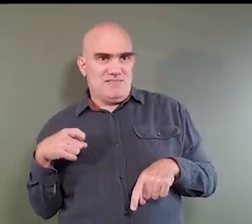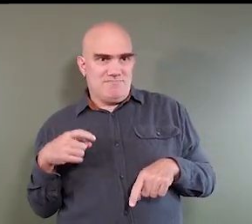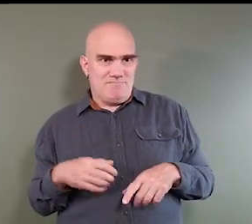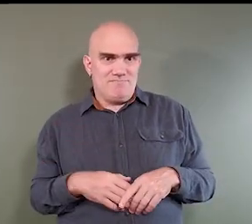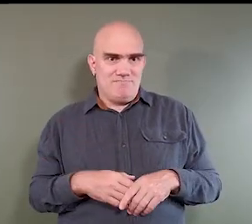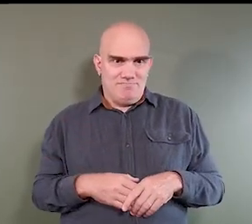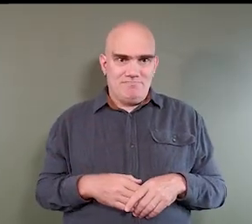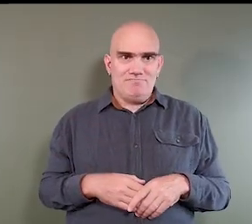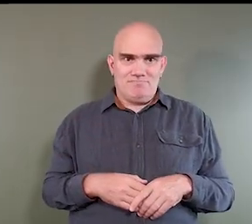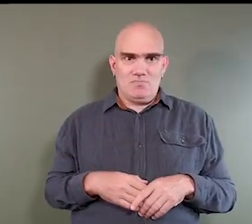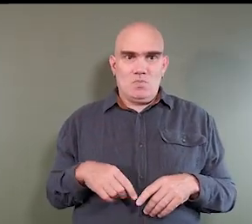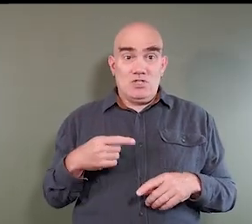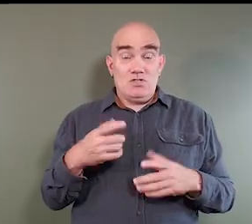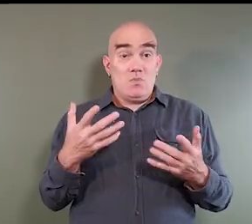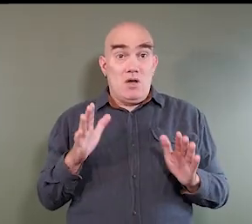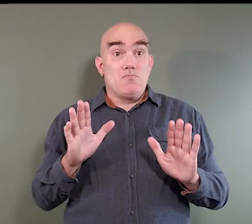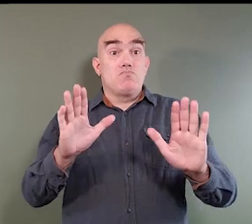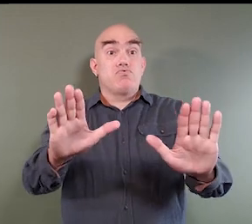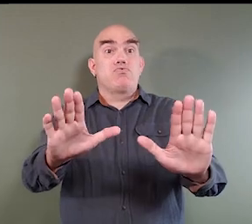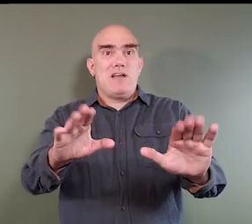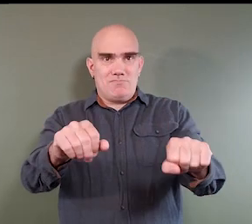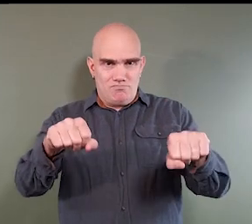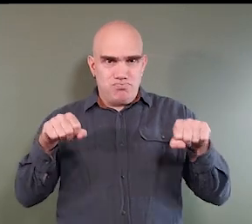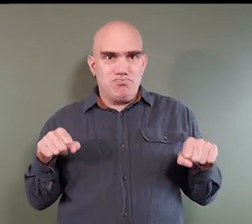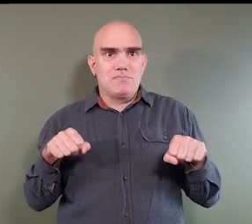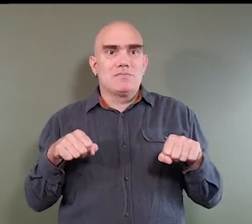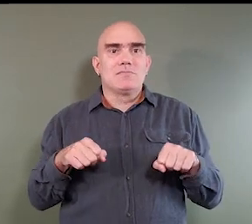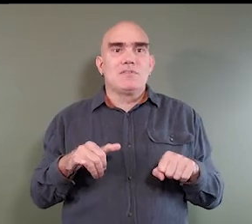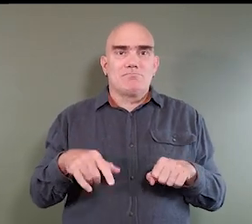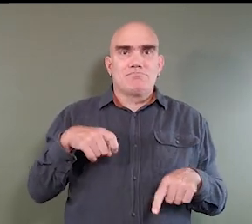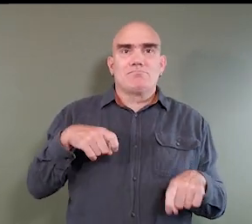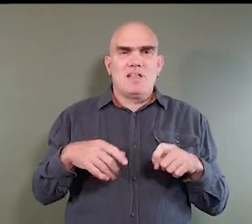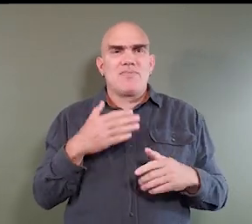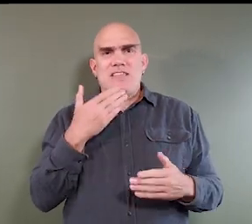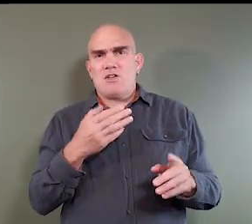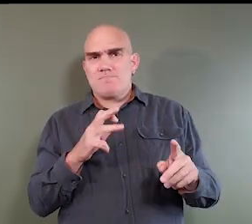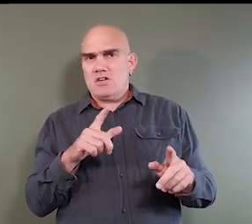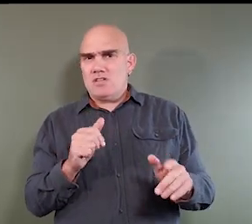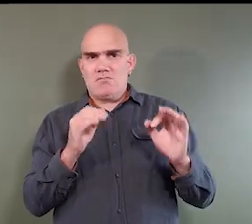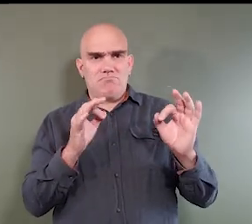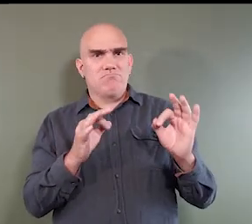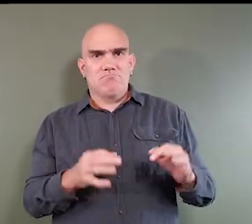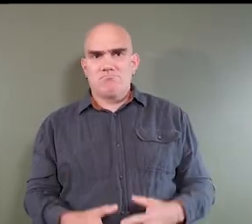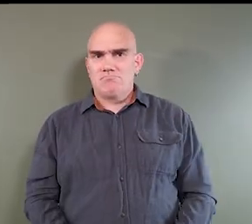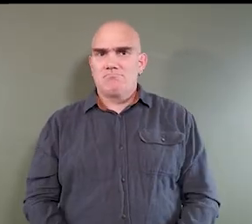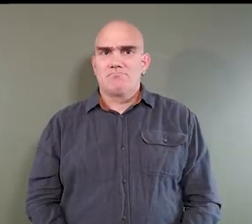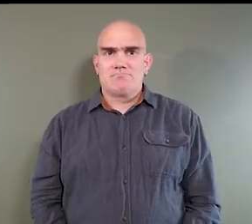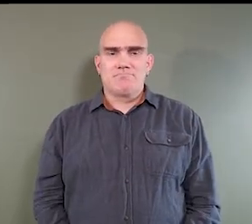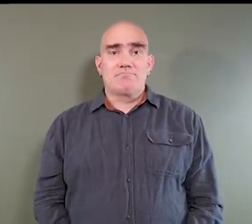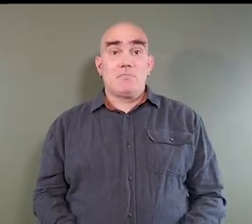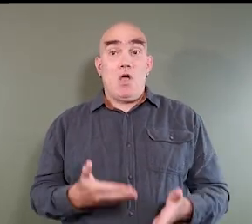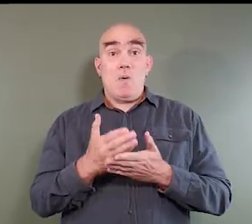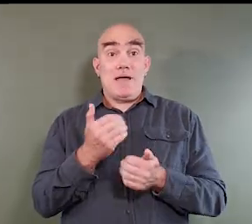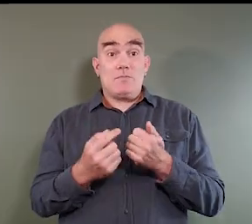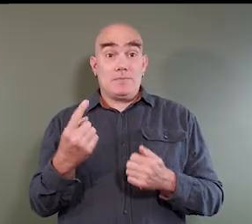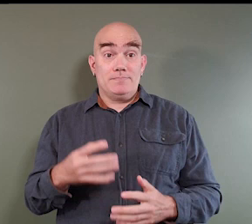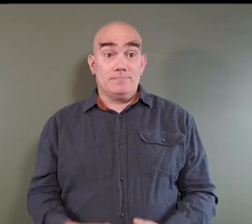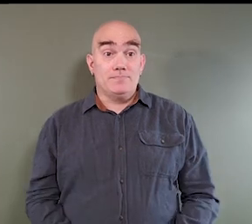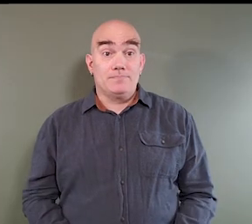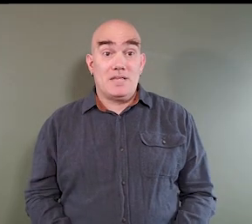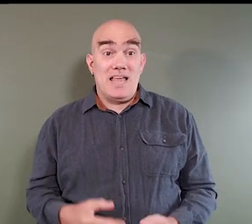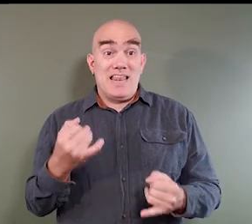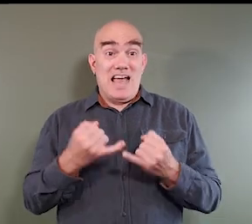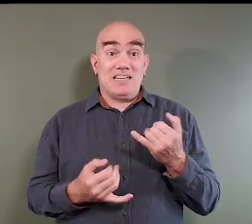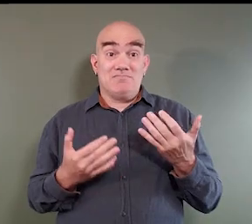glutes as she's pressing forward and rowing backwards. Thank you so much, Marcela. All right, everyone.